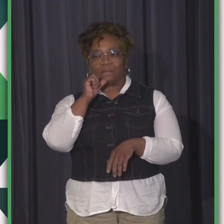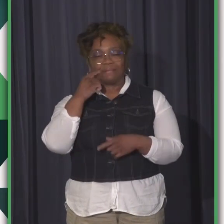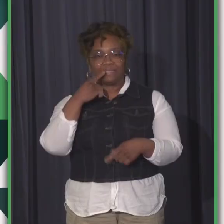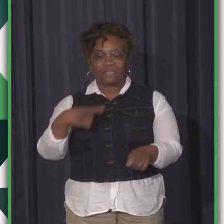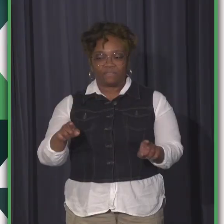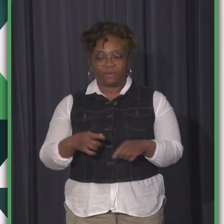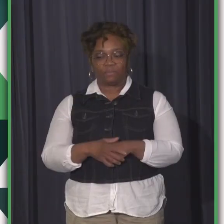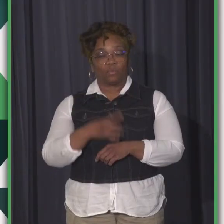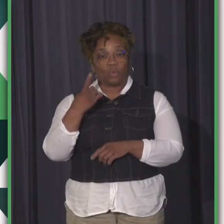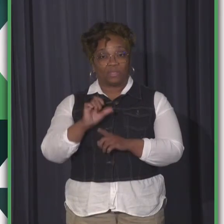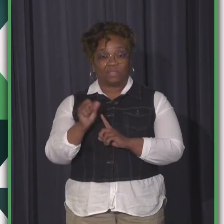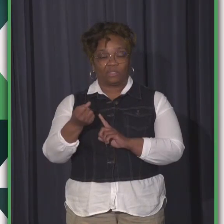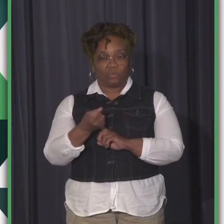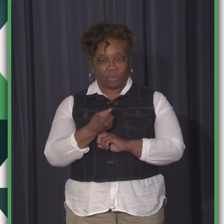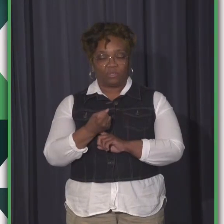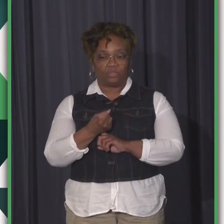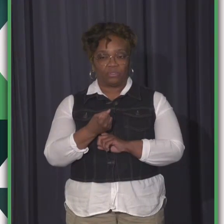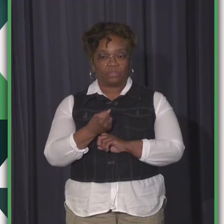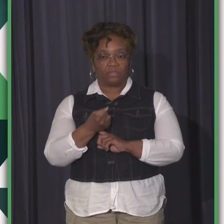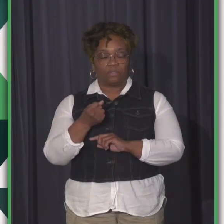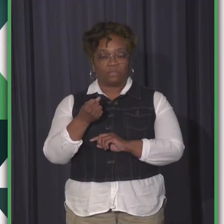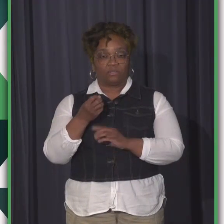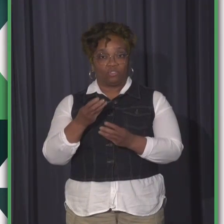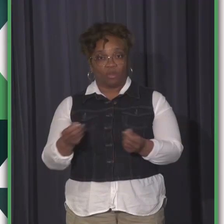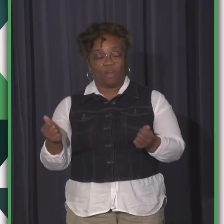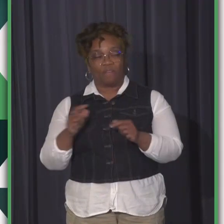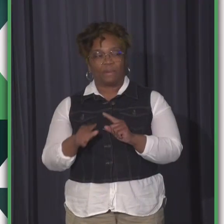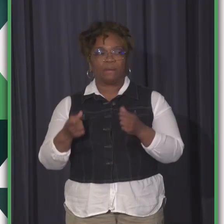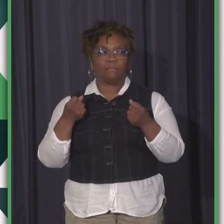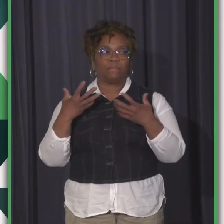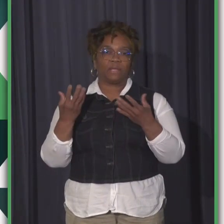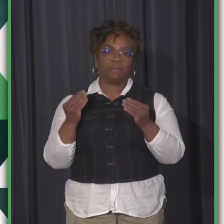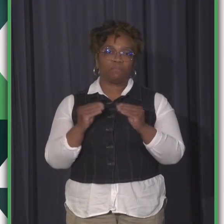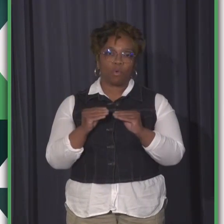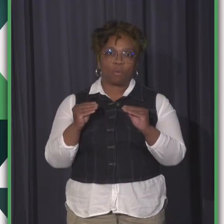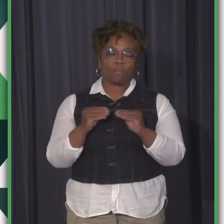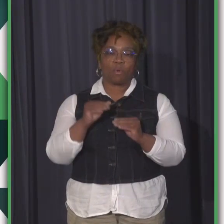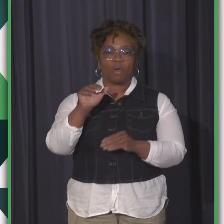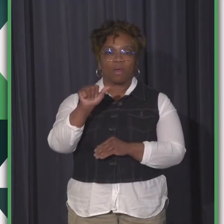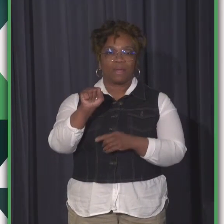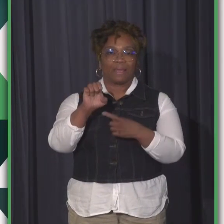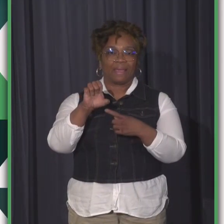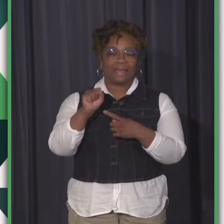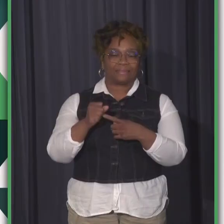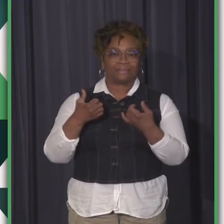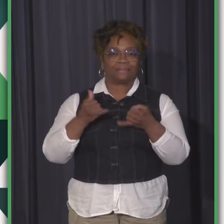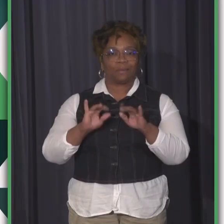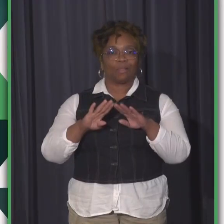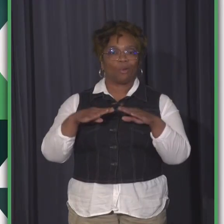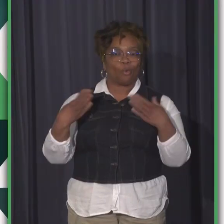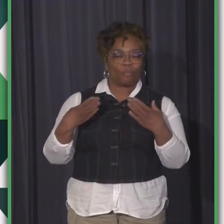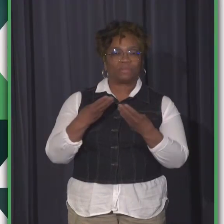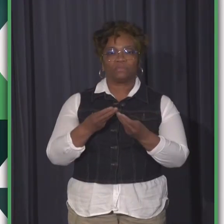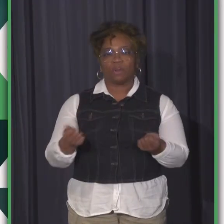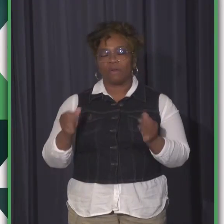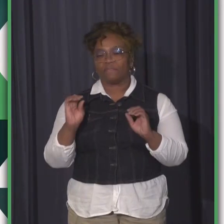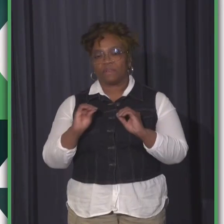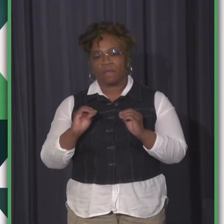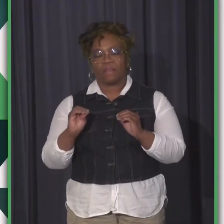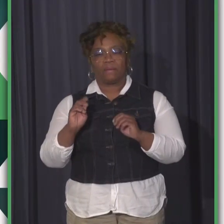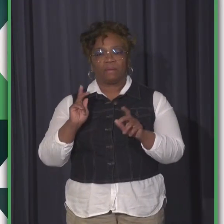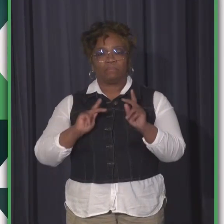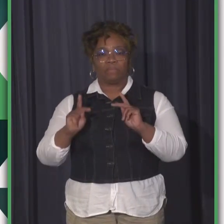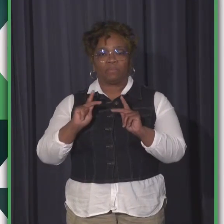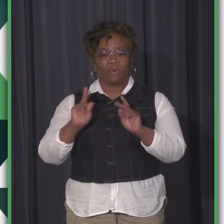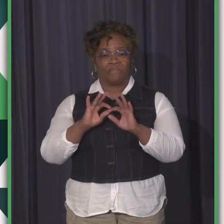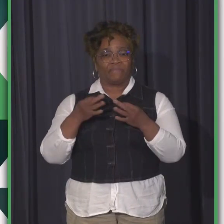the cases from the mothers I work with was solved, but there are hundreds and thousands of cases that are still open that have not been solved. People not getting calls.